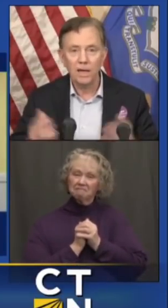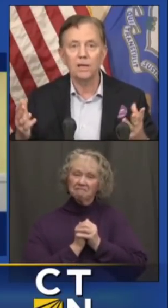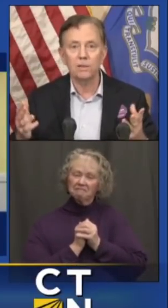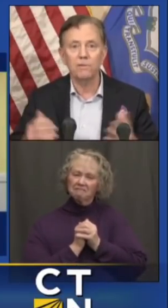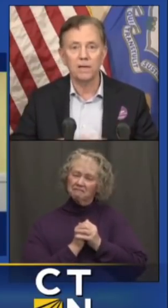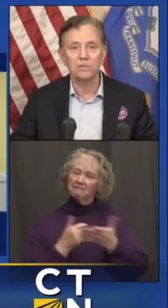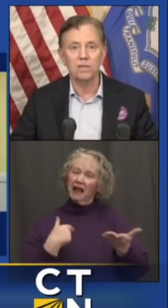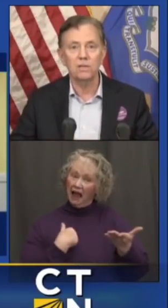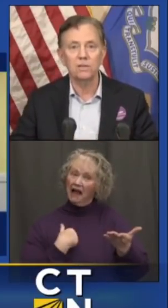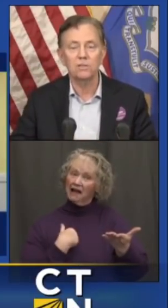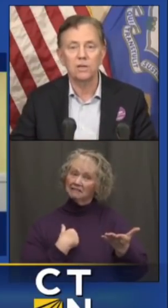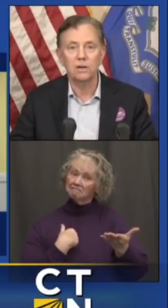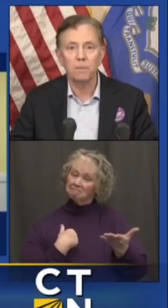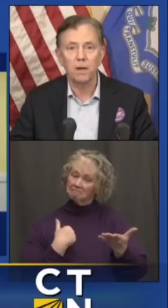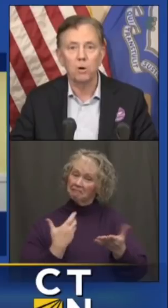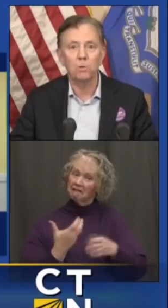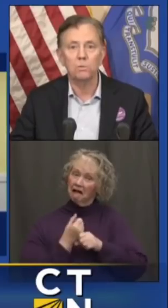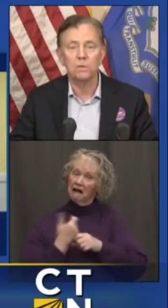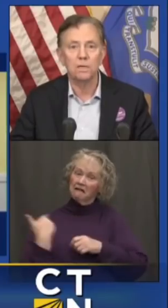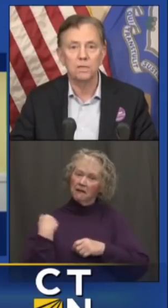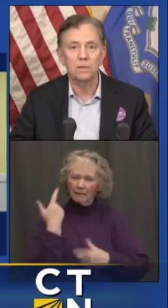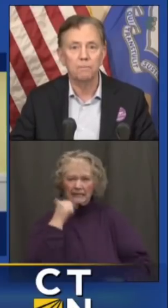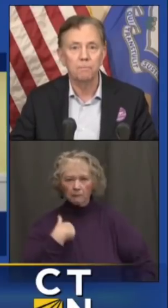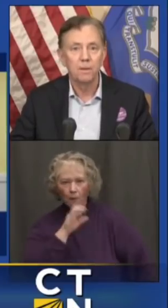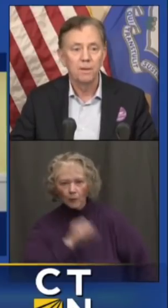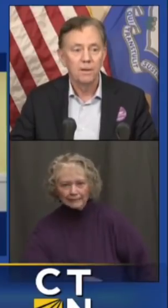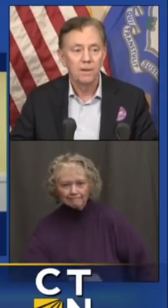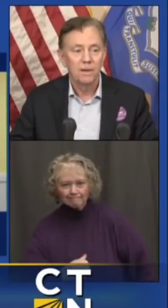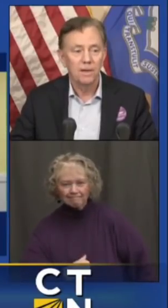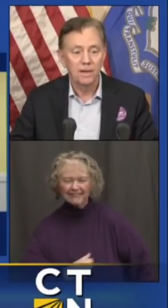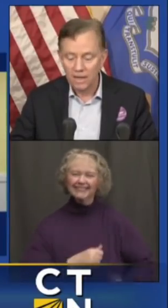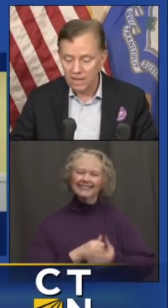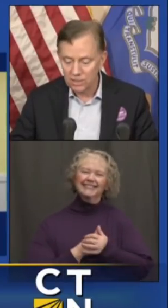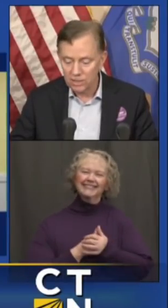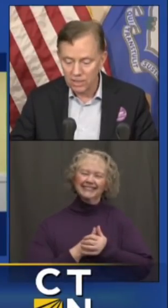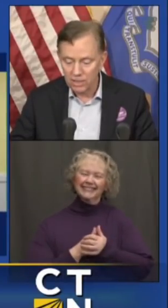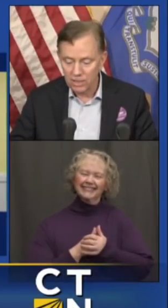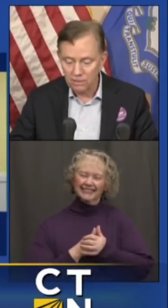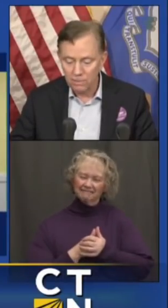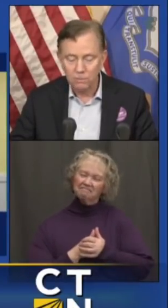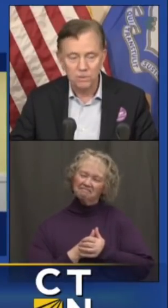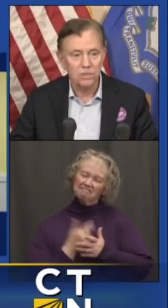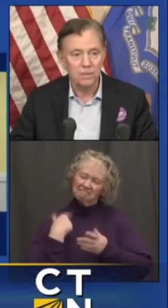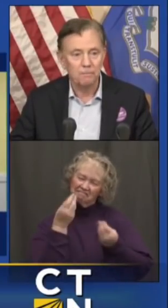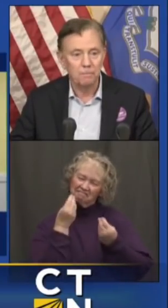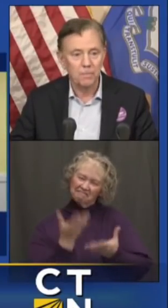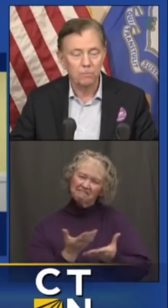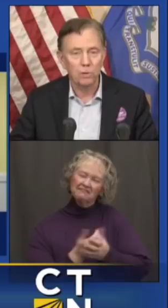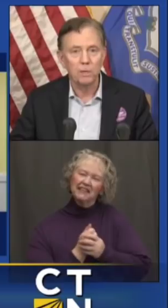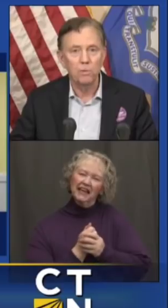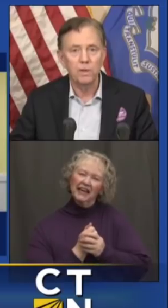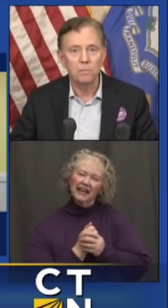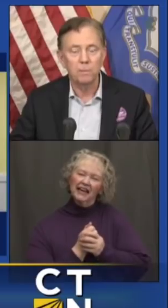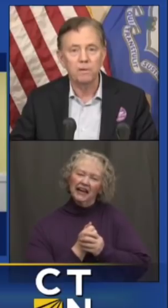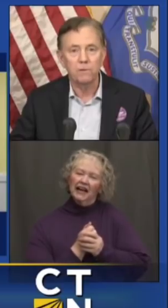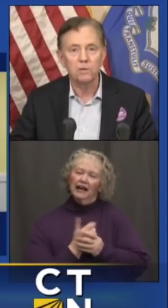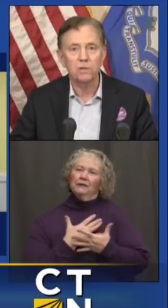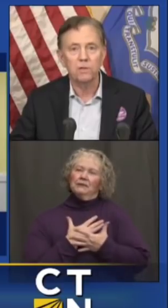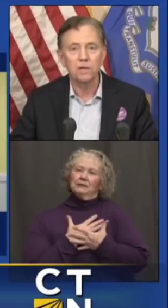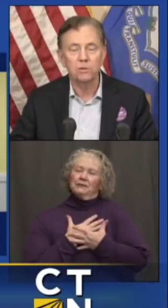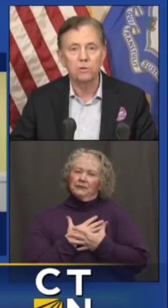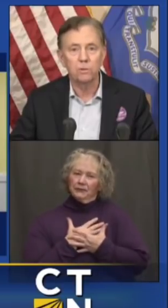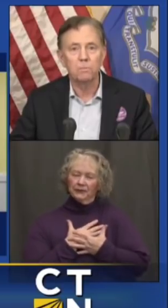I got the vaccine because I'm old. And I got to tell you, it was really moving to be at